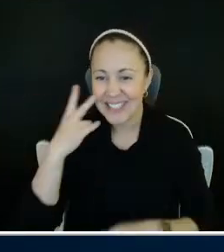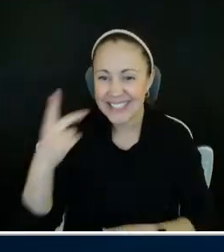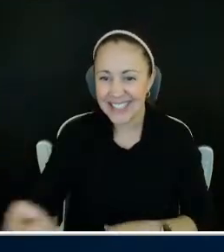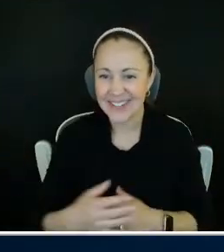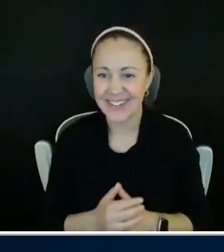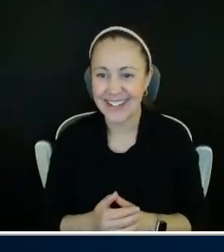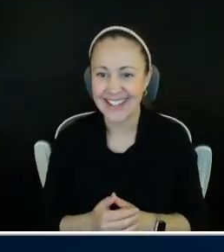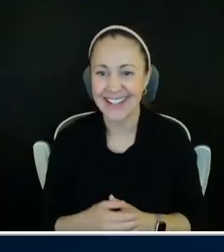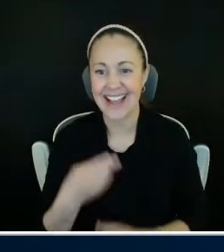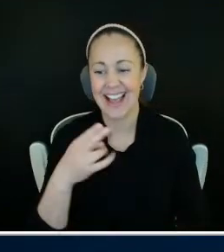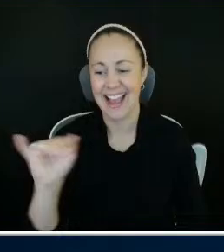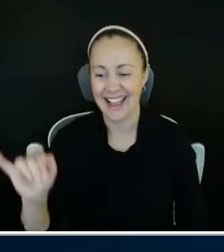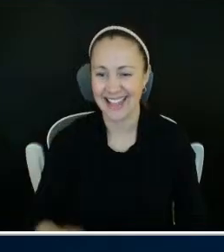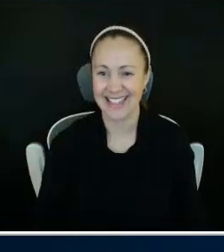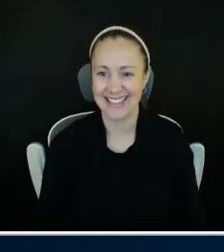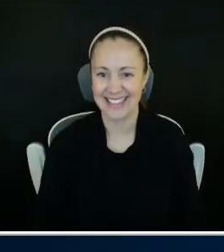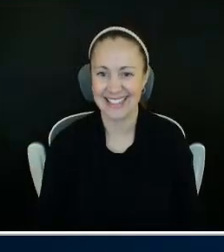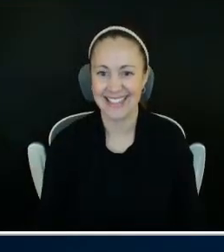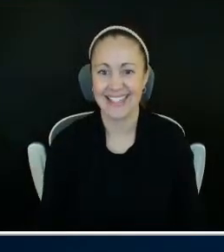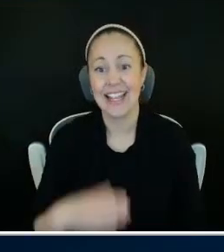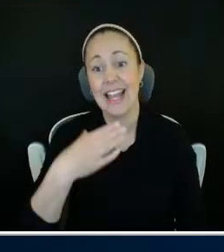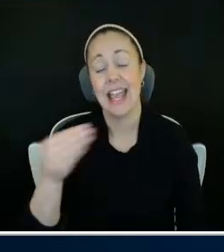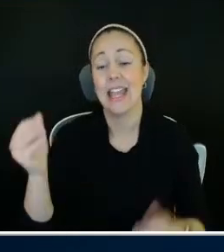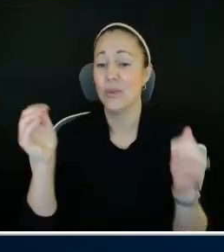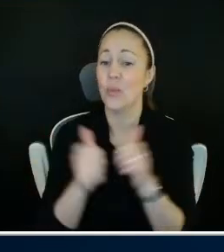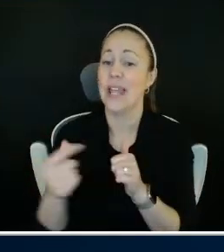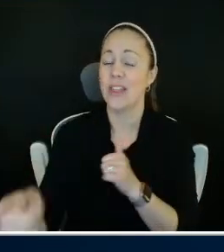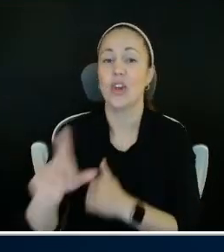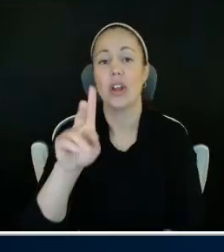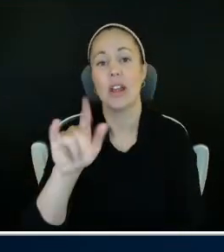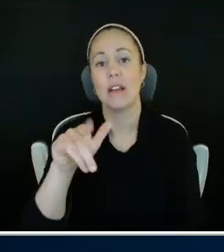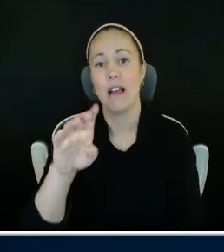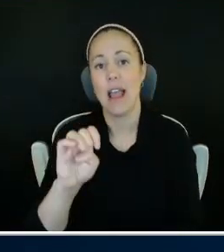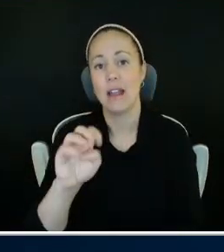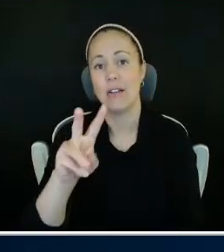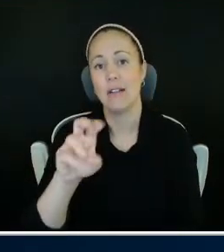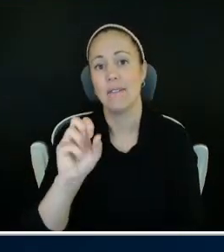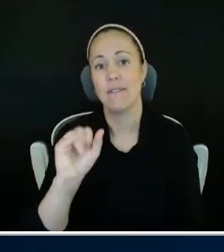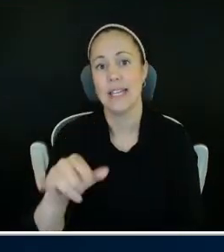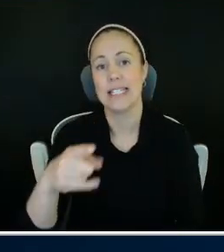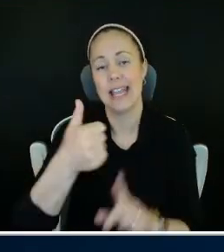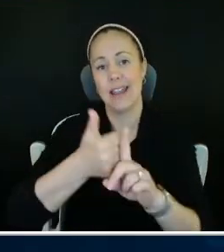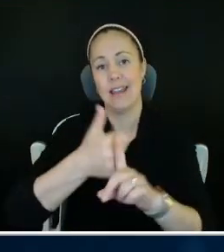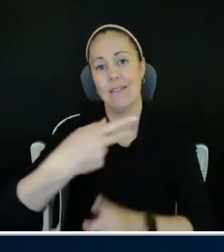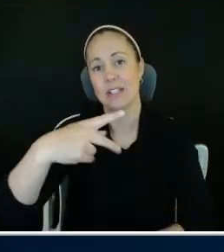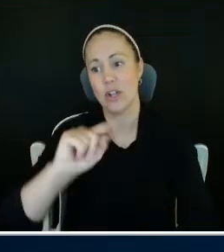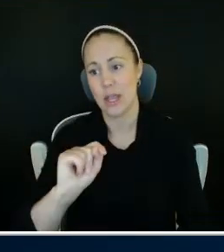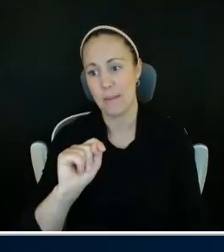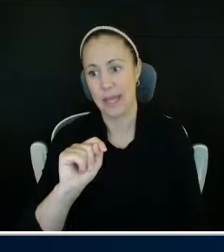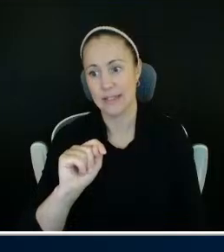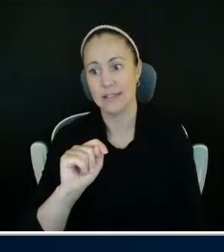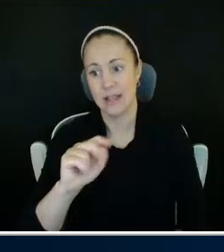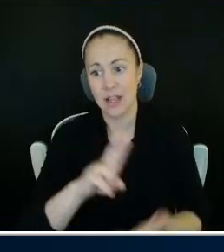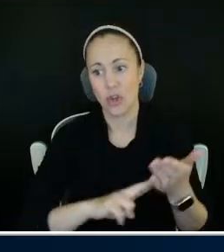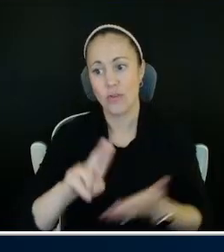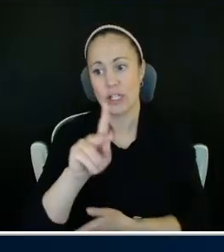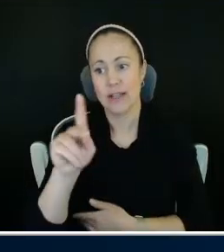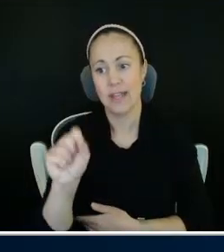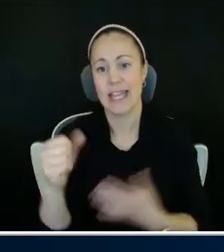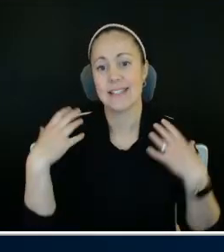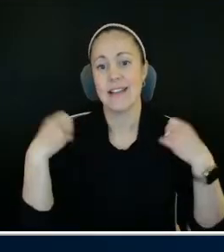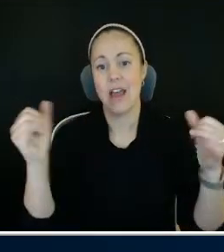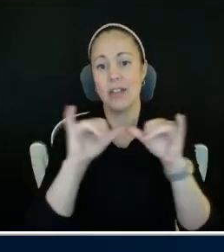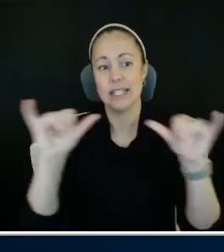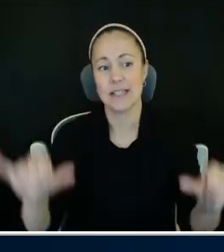Hi. And alongside Lael is Kyle Veazey. Kyle is a physical therapist at the University of Kansas Health System's Sports